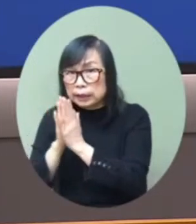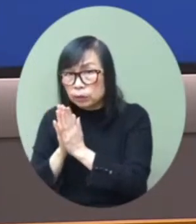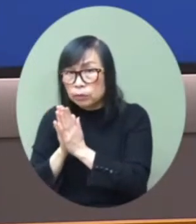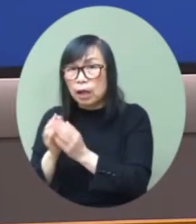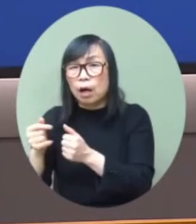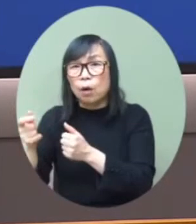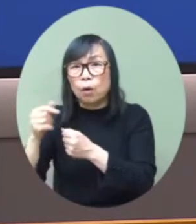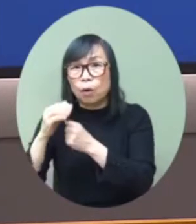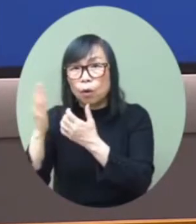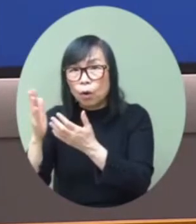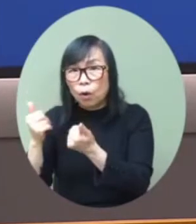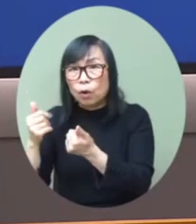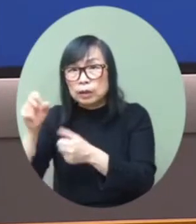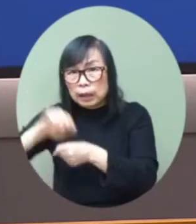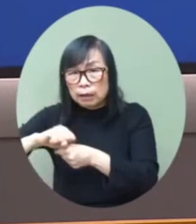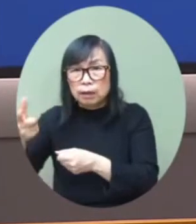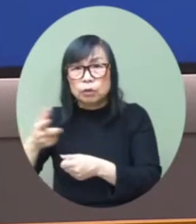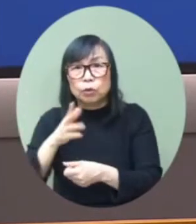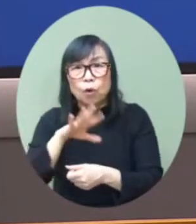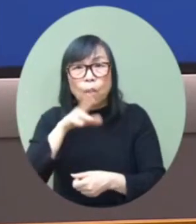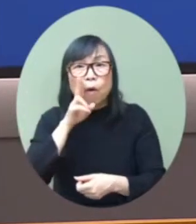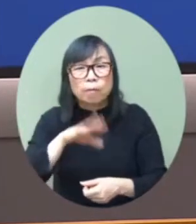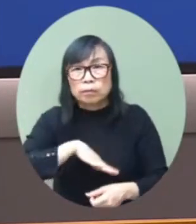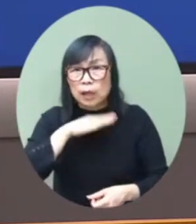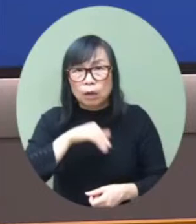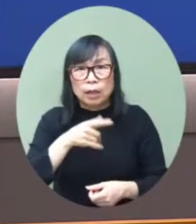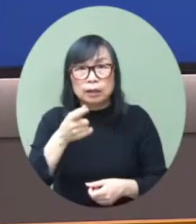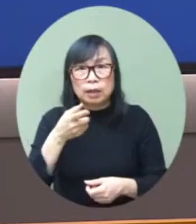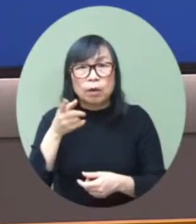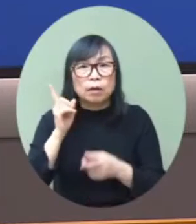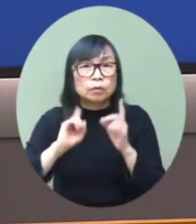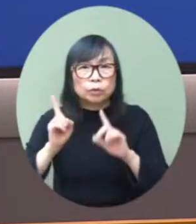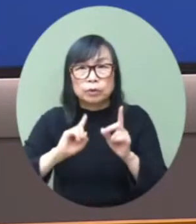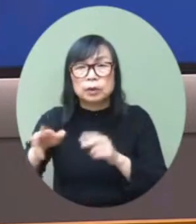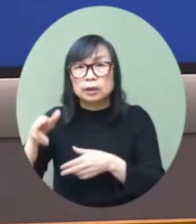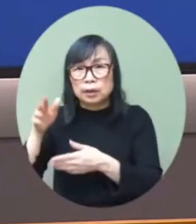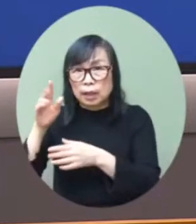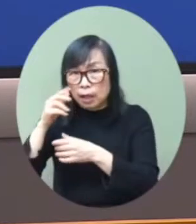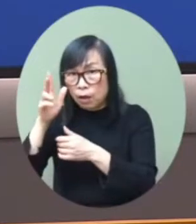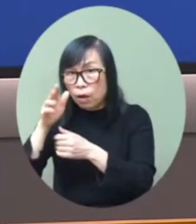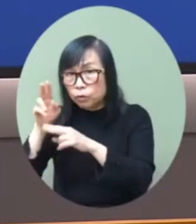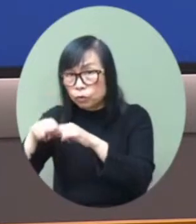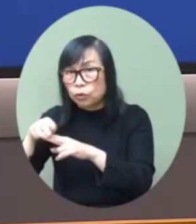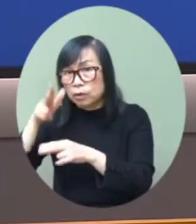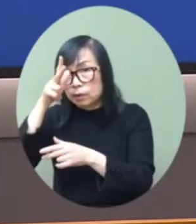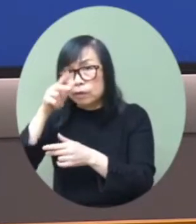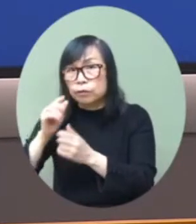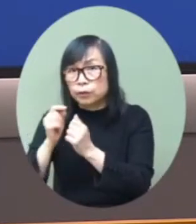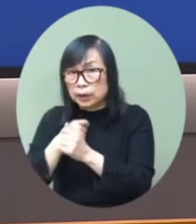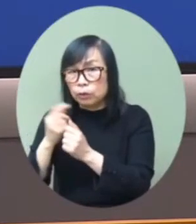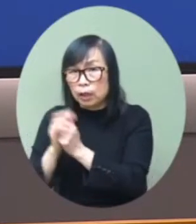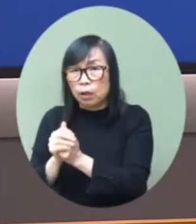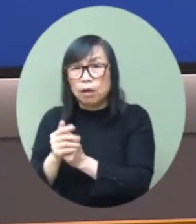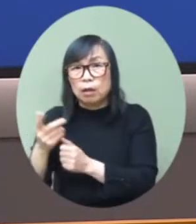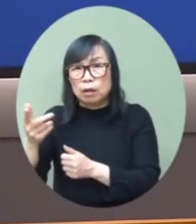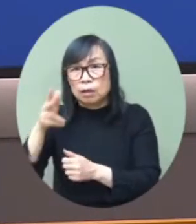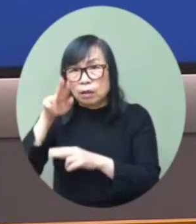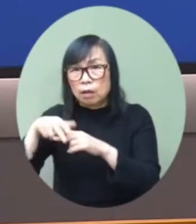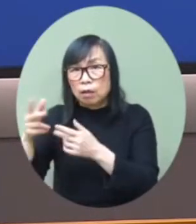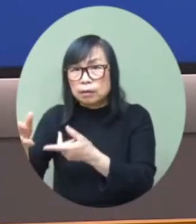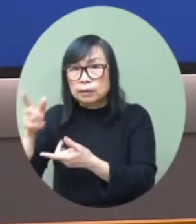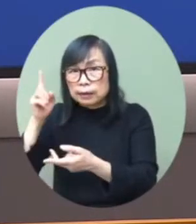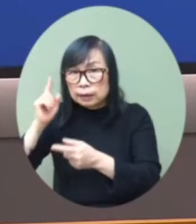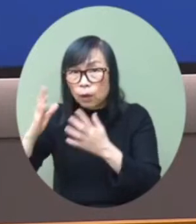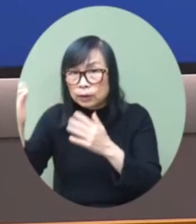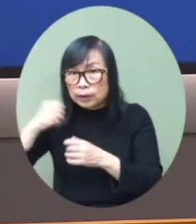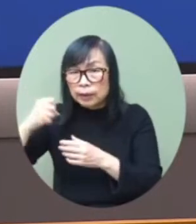central authorities to send more staff. If necessary, we can take it up with the central authorities anytime. And